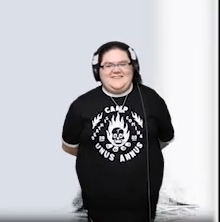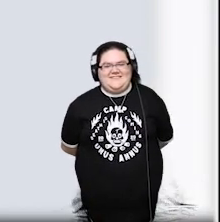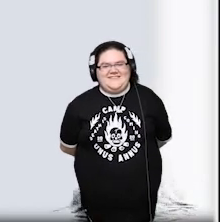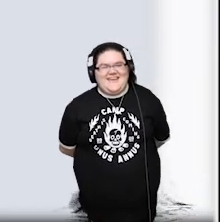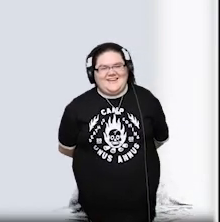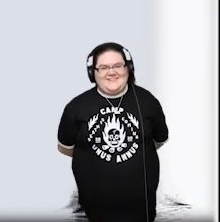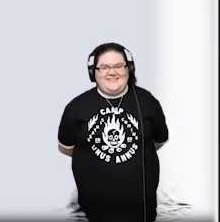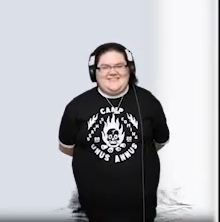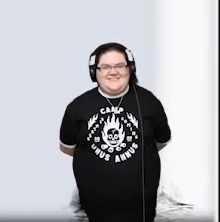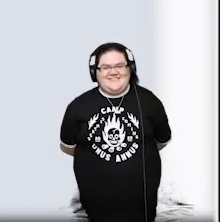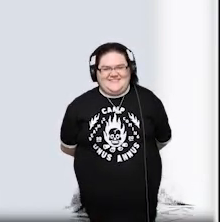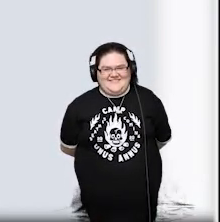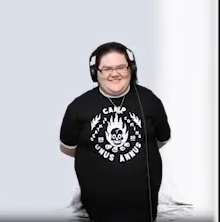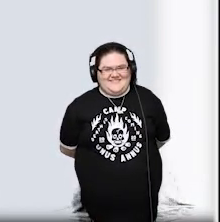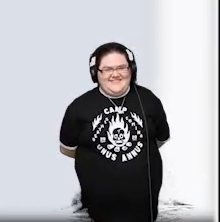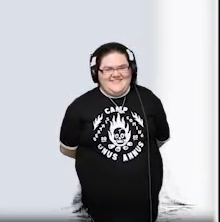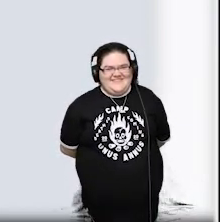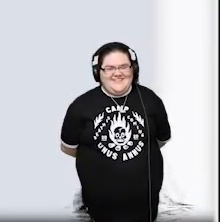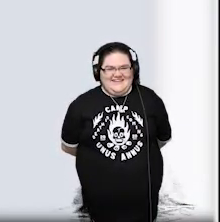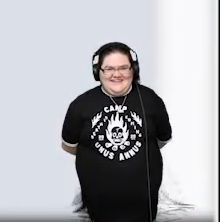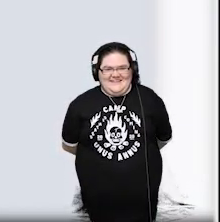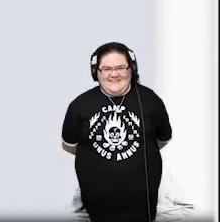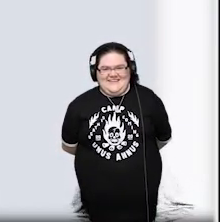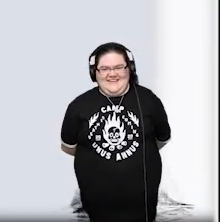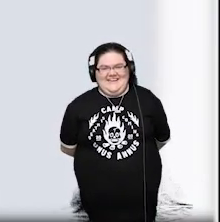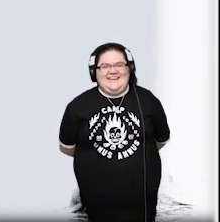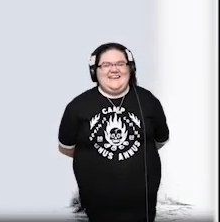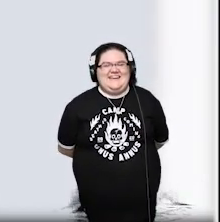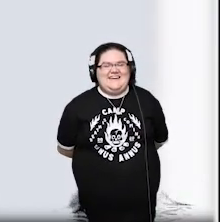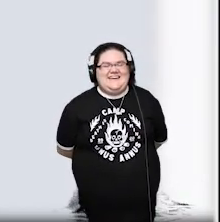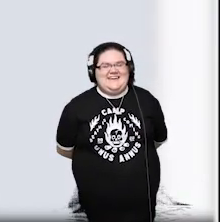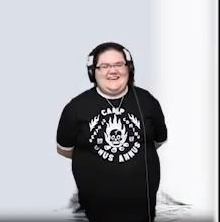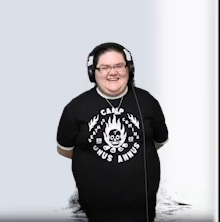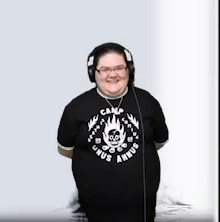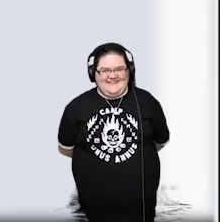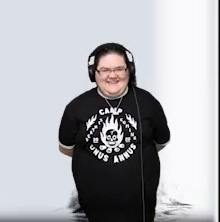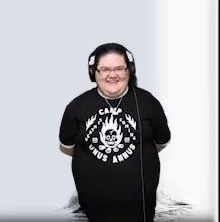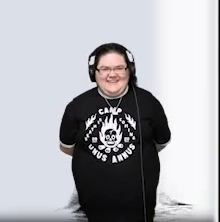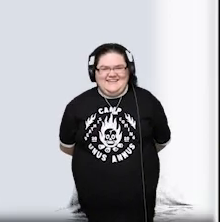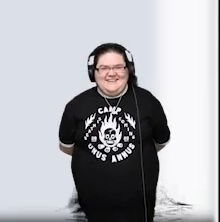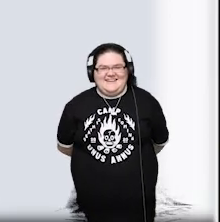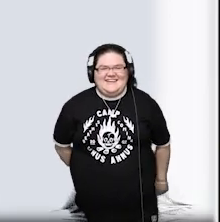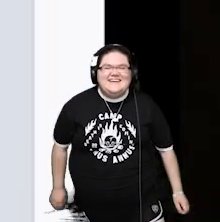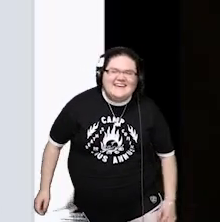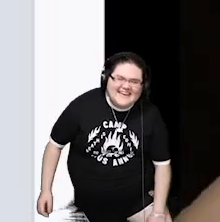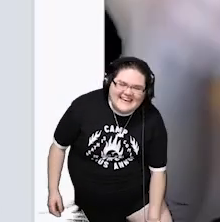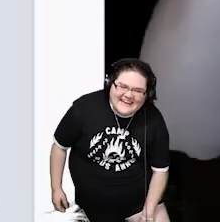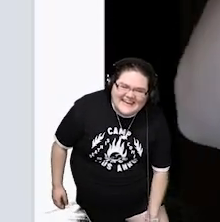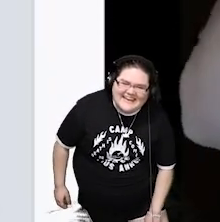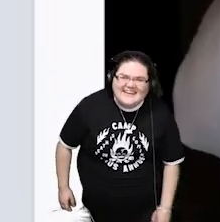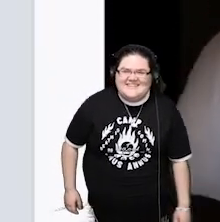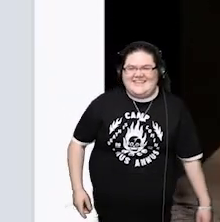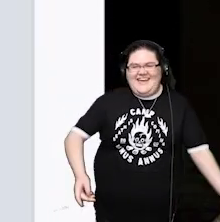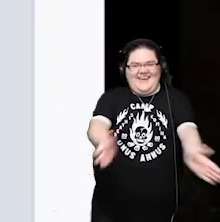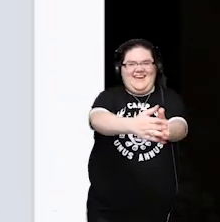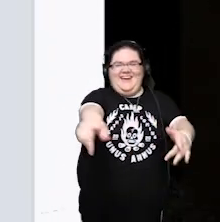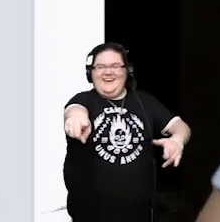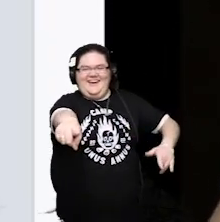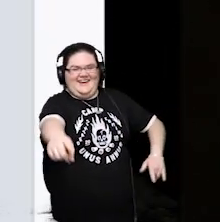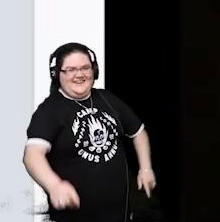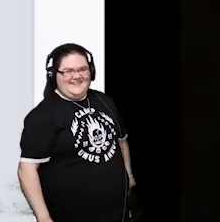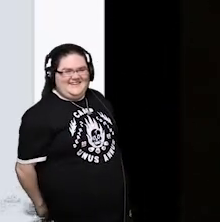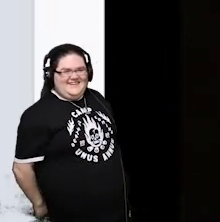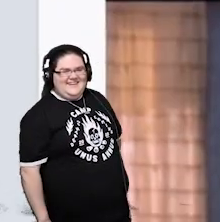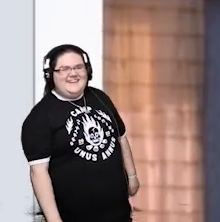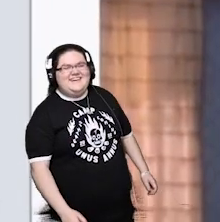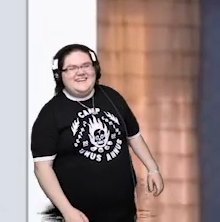things and the things. That looks sick. I want to be a pirate now. That's my next IRL video. Yeah. Becoming a